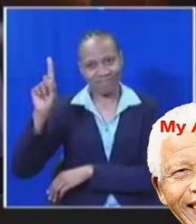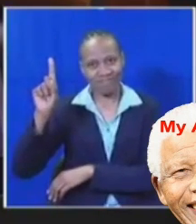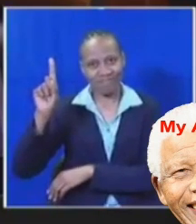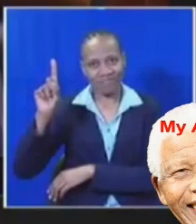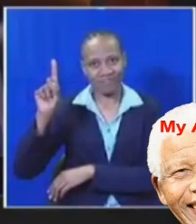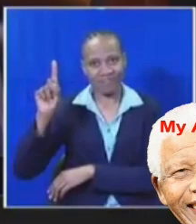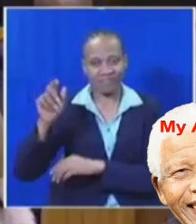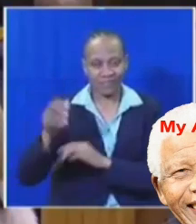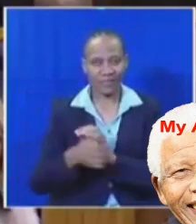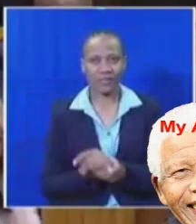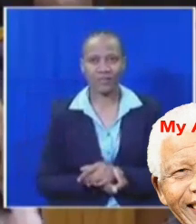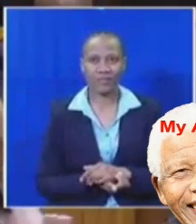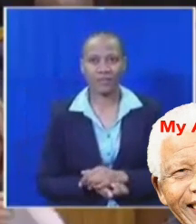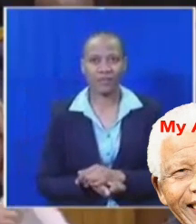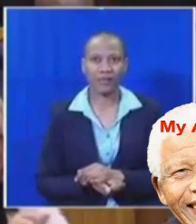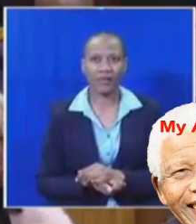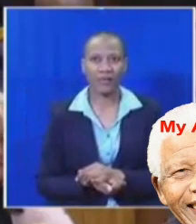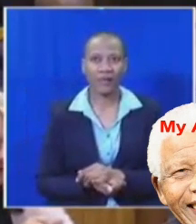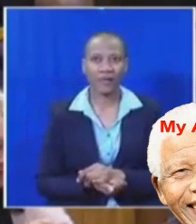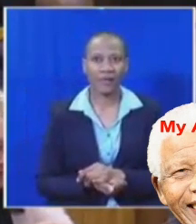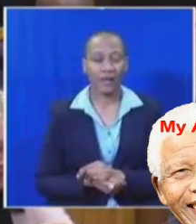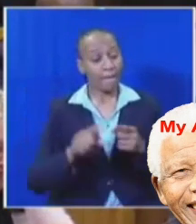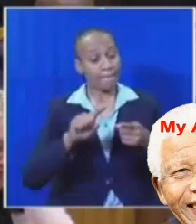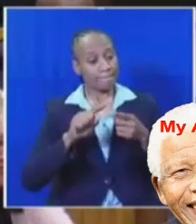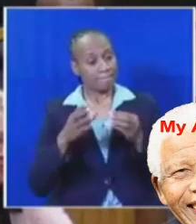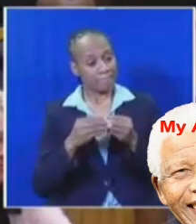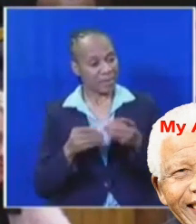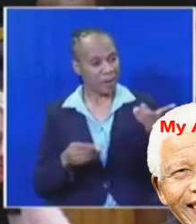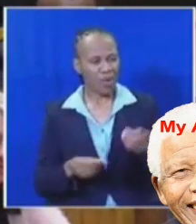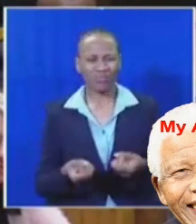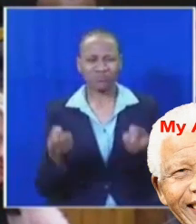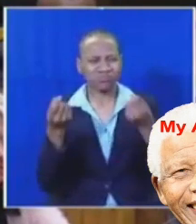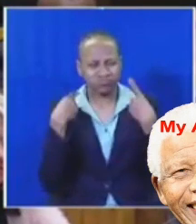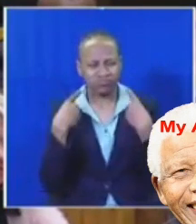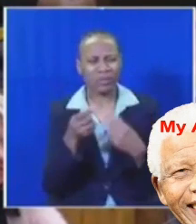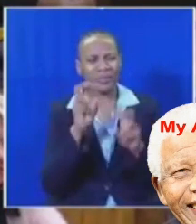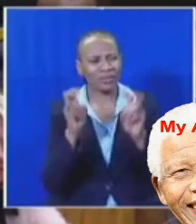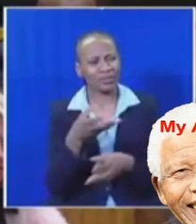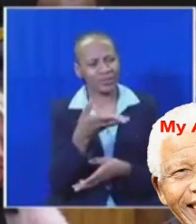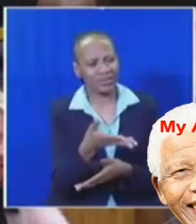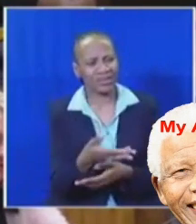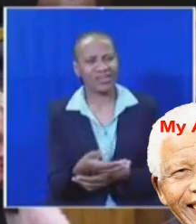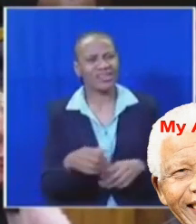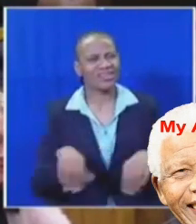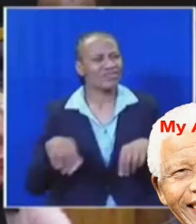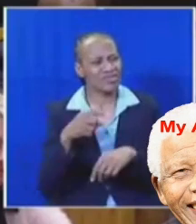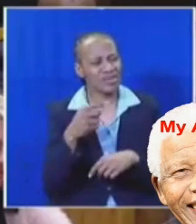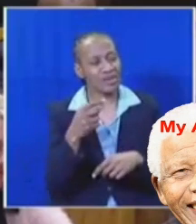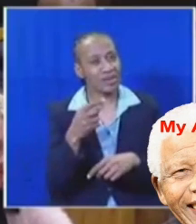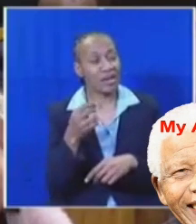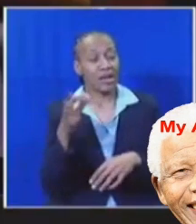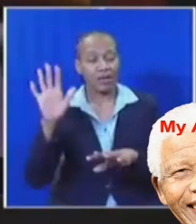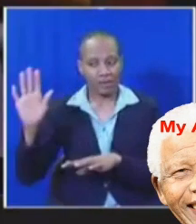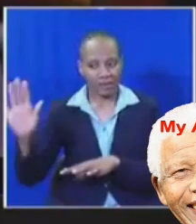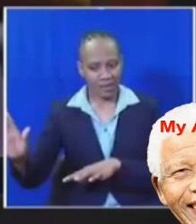single idea what he is talking about. What is your point of order? Will he take a question on the nonsense he is talking now? I think the member has said he